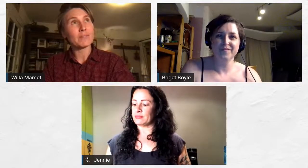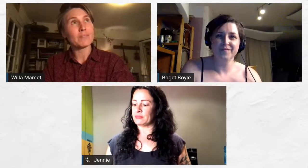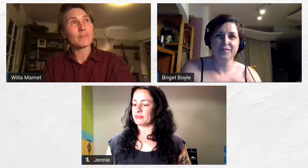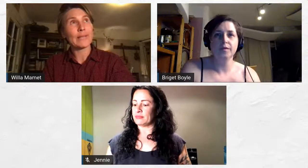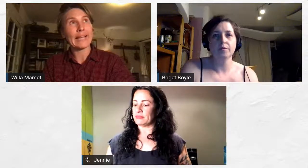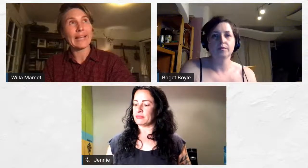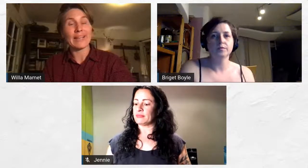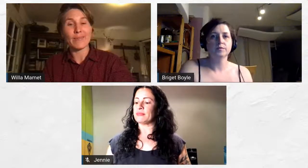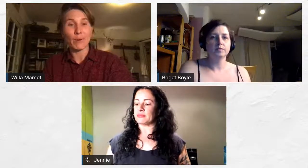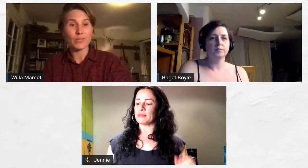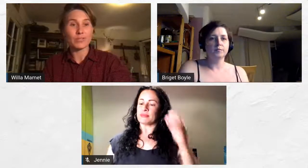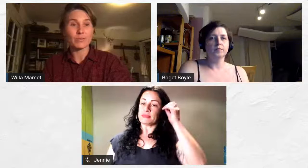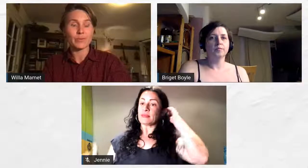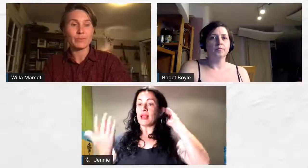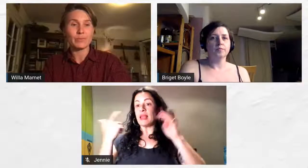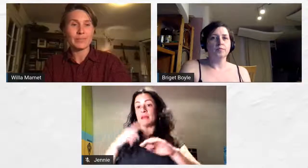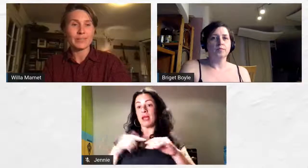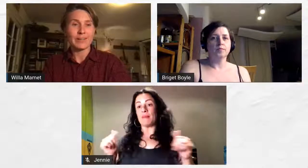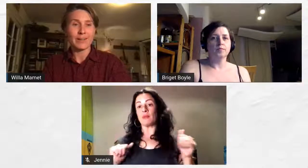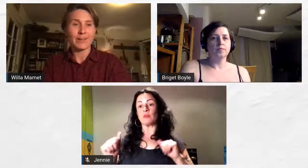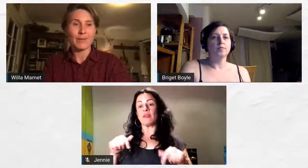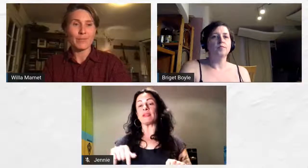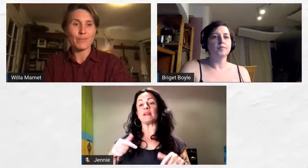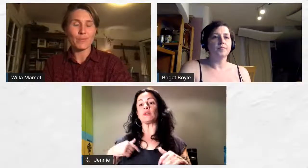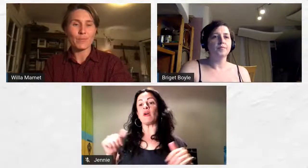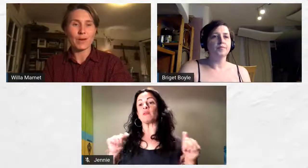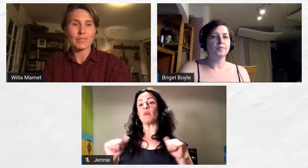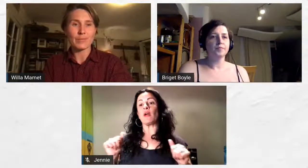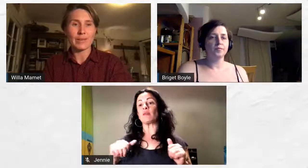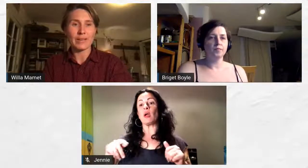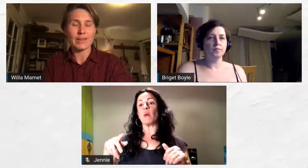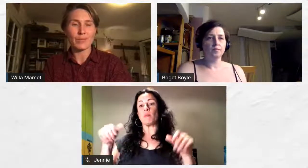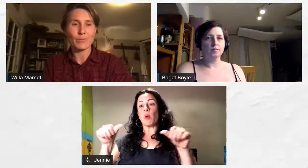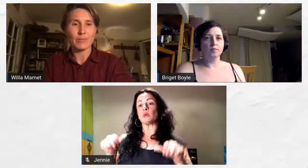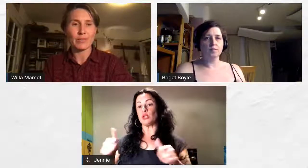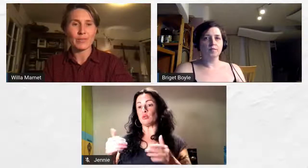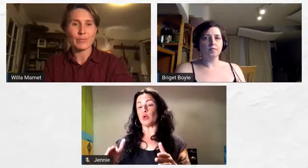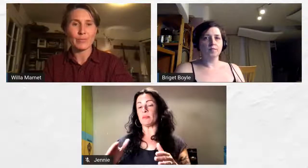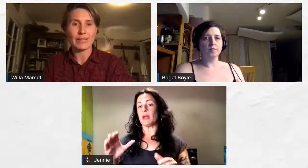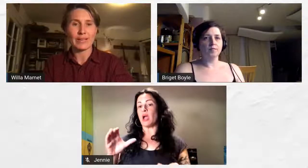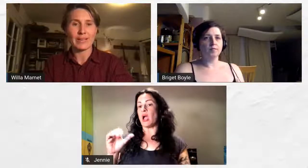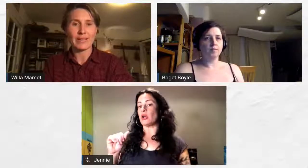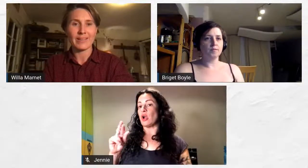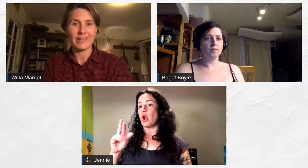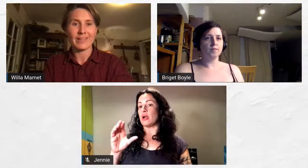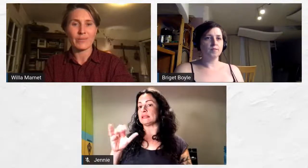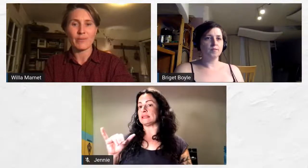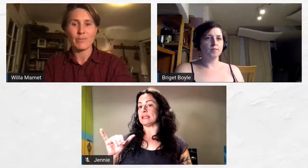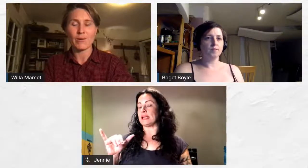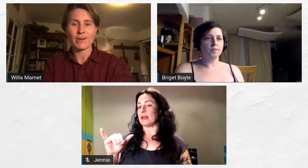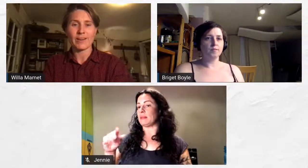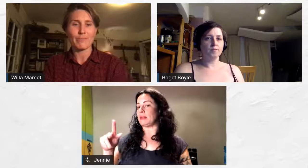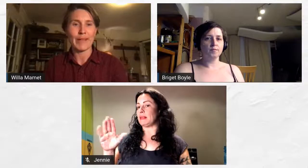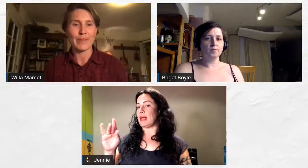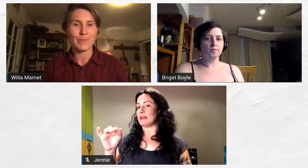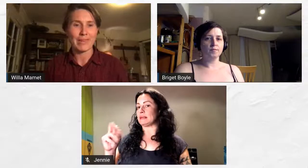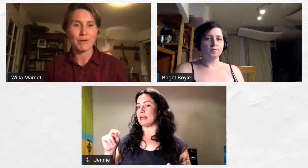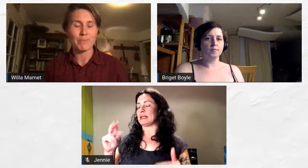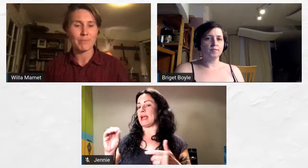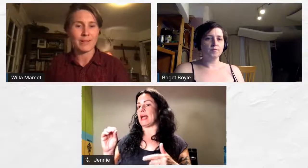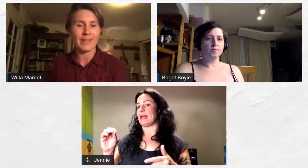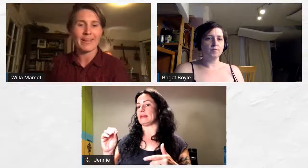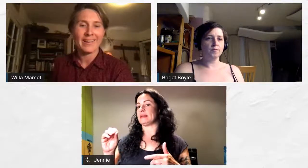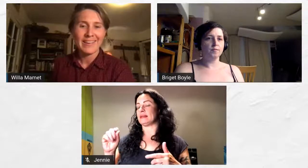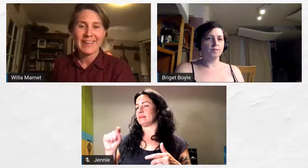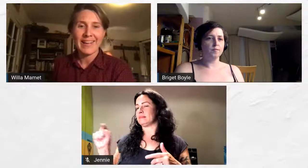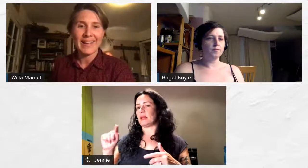I was playing in the poster room. Carsey Blanton and the Wood Brothers were playing in the Fillmore, and Pam came up